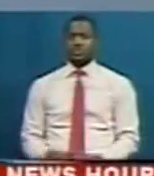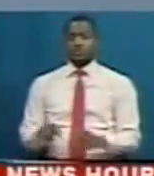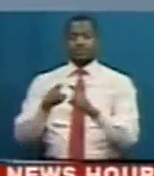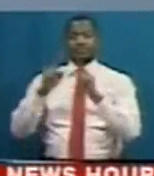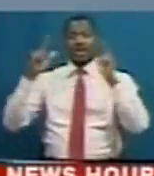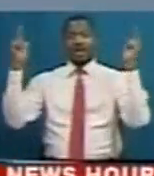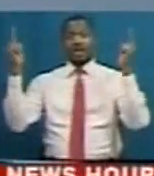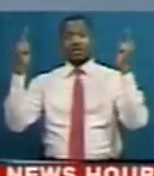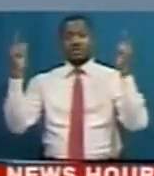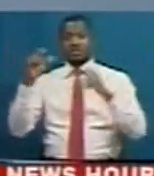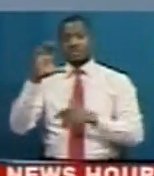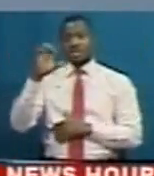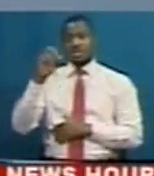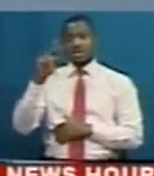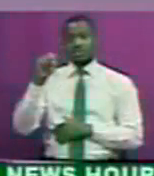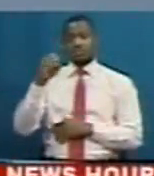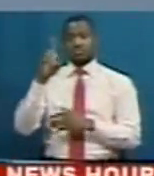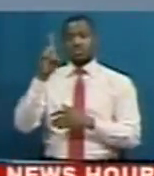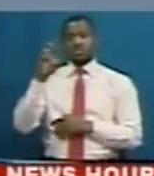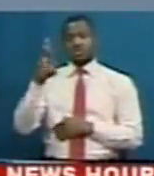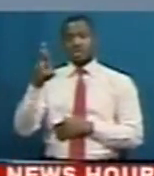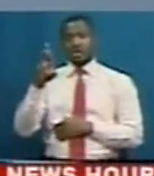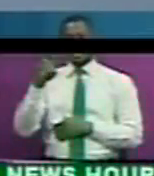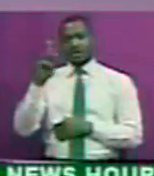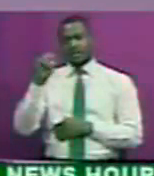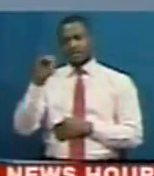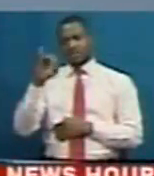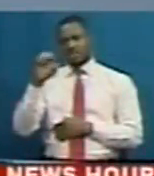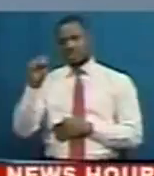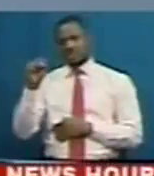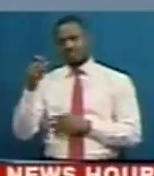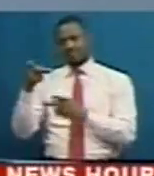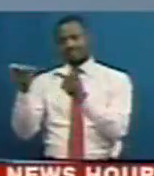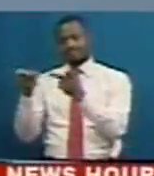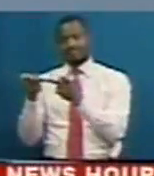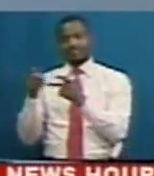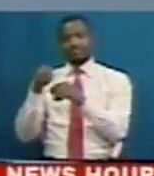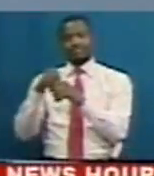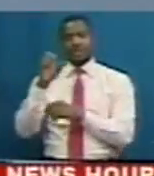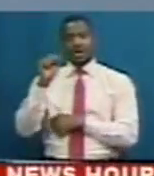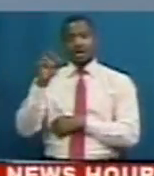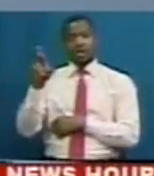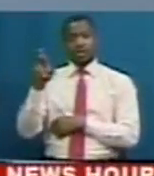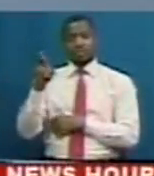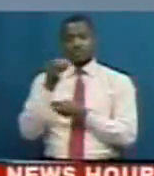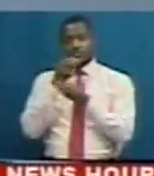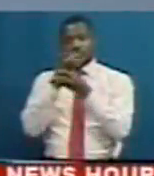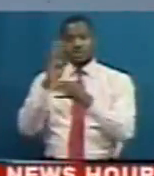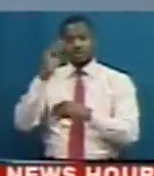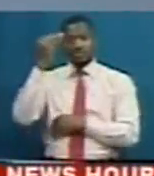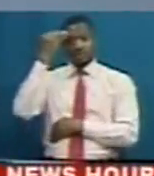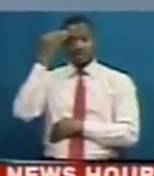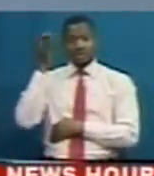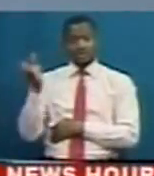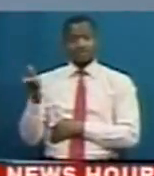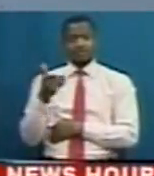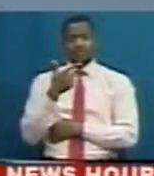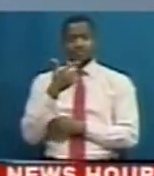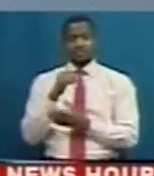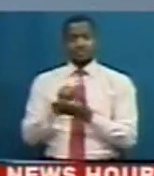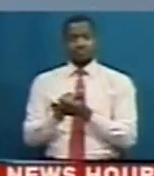The launch of the centenary celebration of Dr. Mrs. Esther Ocloo has taken place in Accra. Information Minister Mr. Kojo Oppong